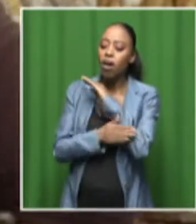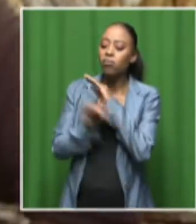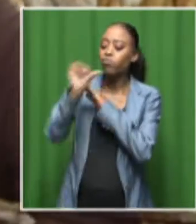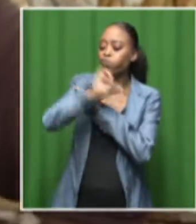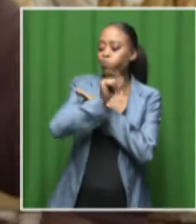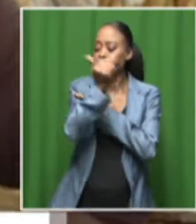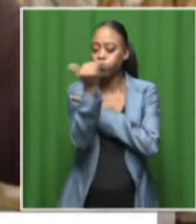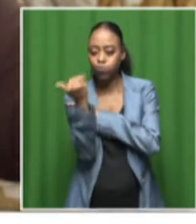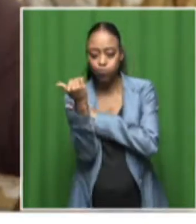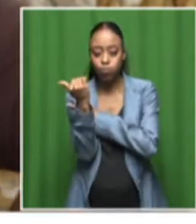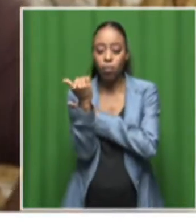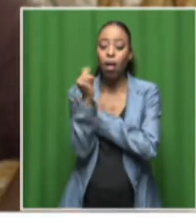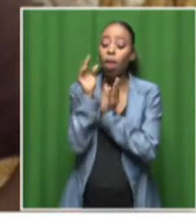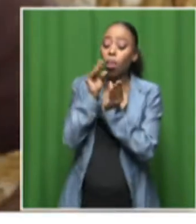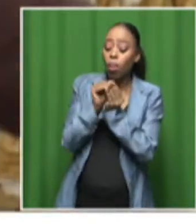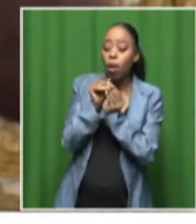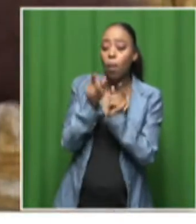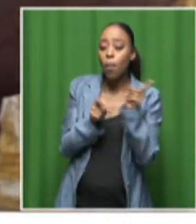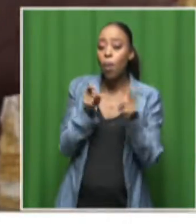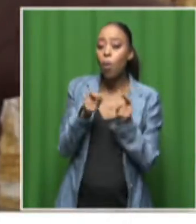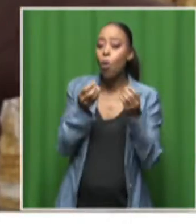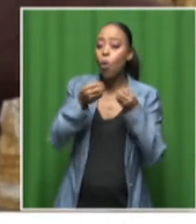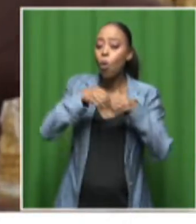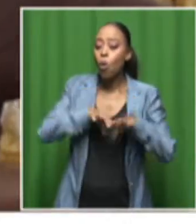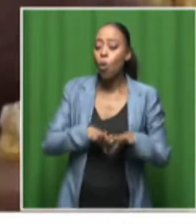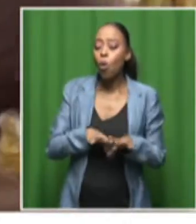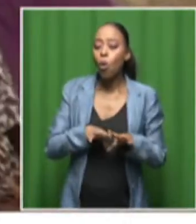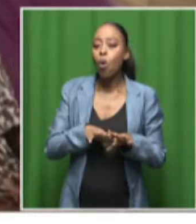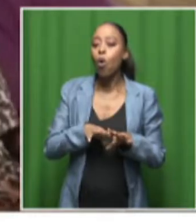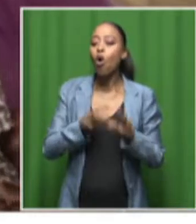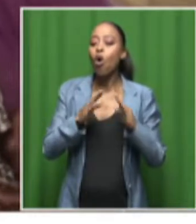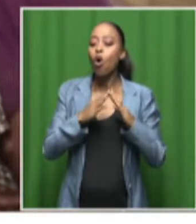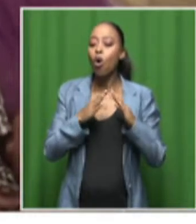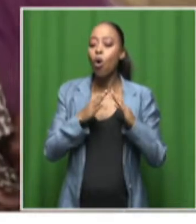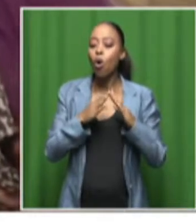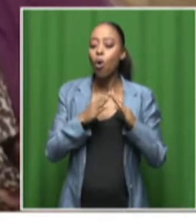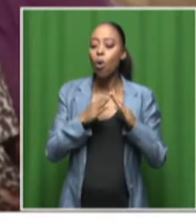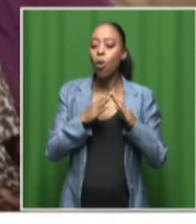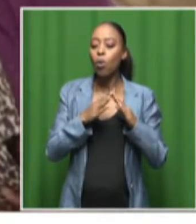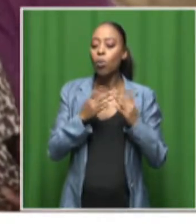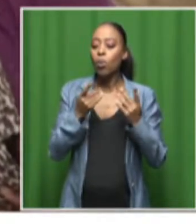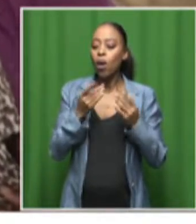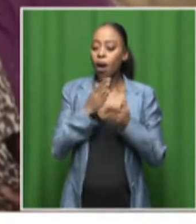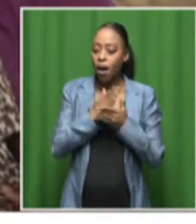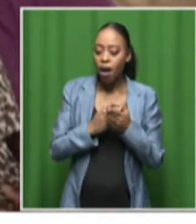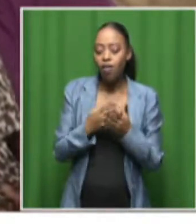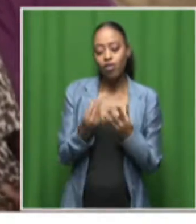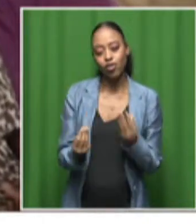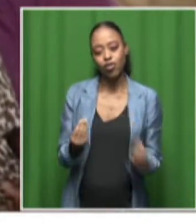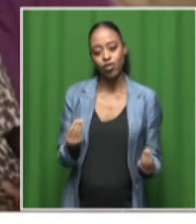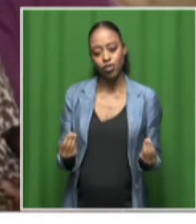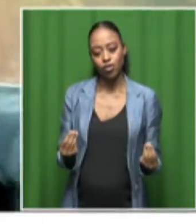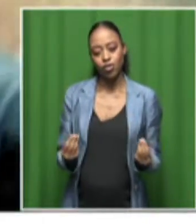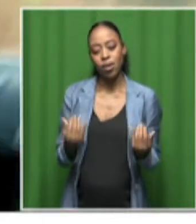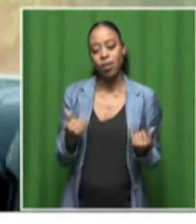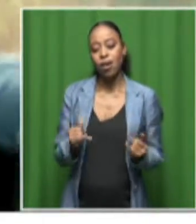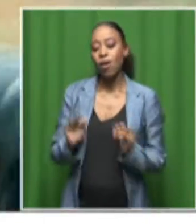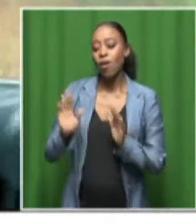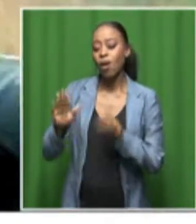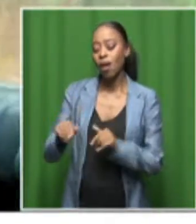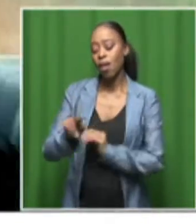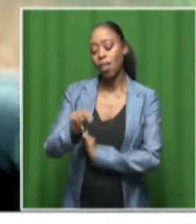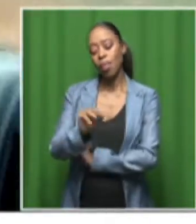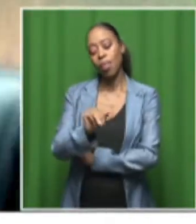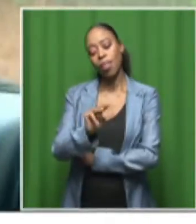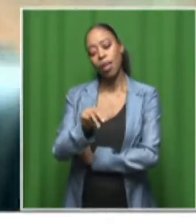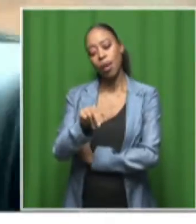of internally displaced persons, over half of them are children. So we've just left Nampula and we're on